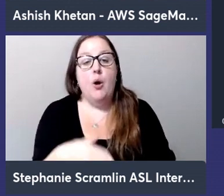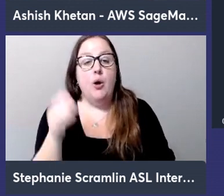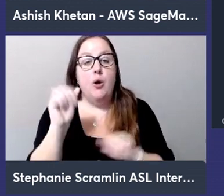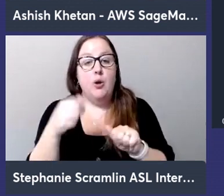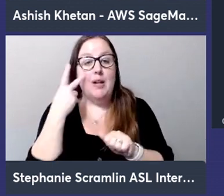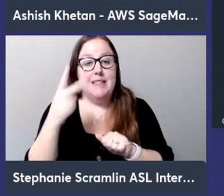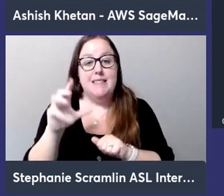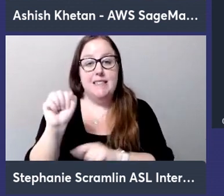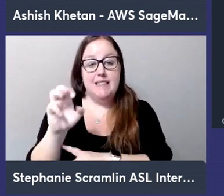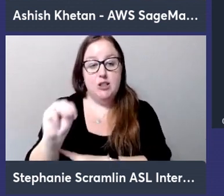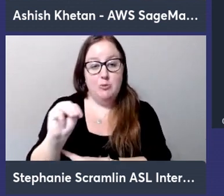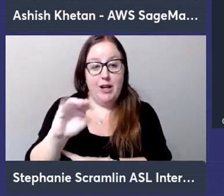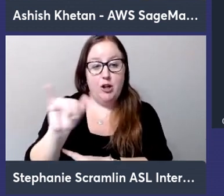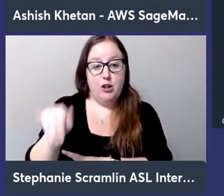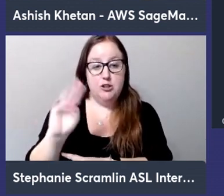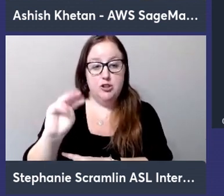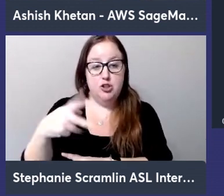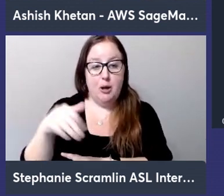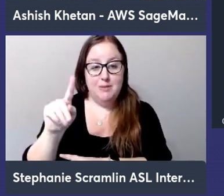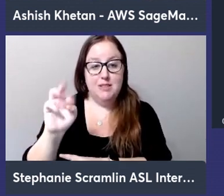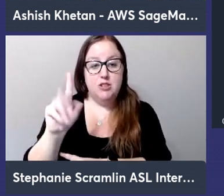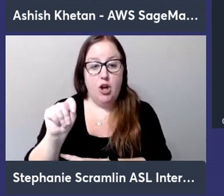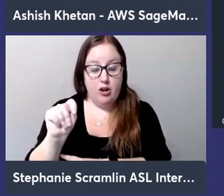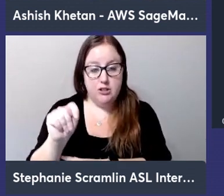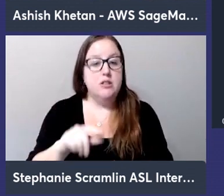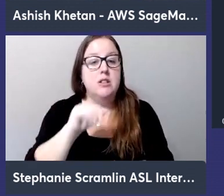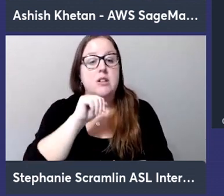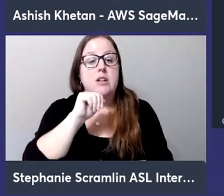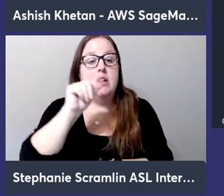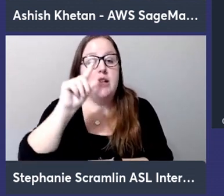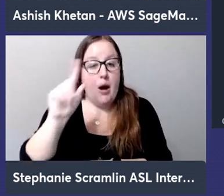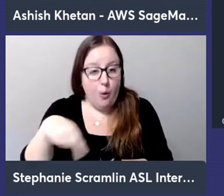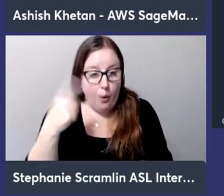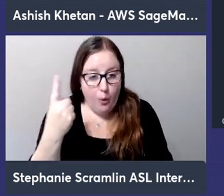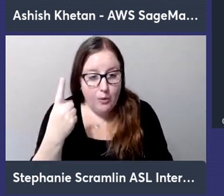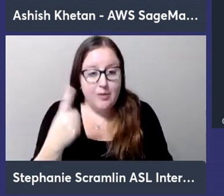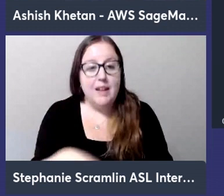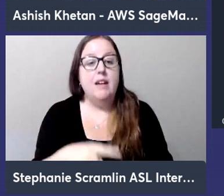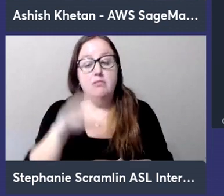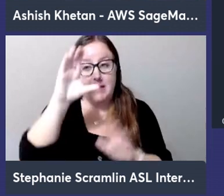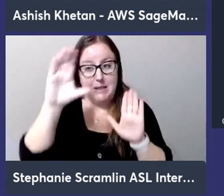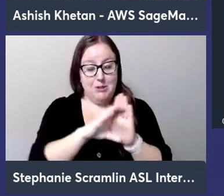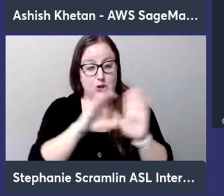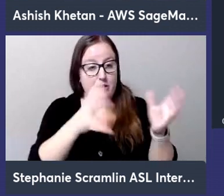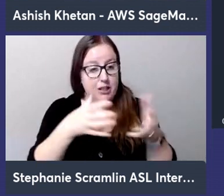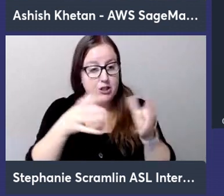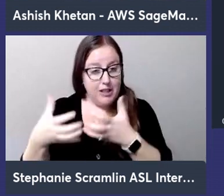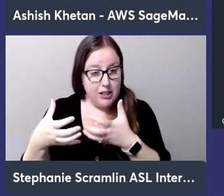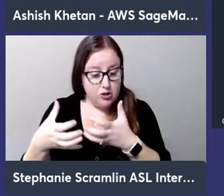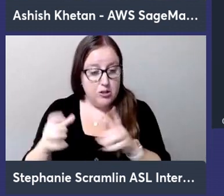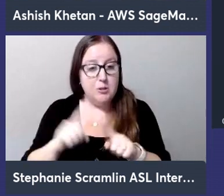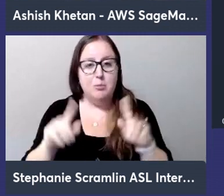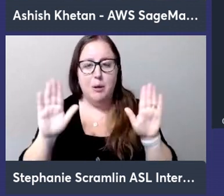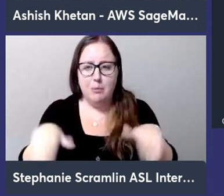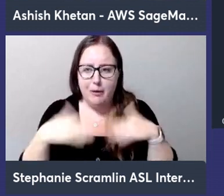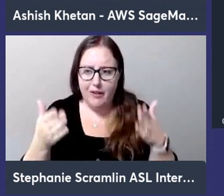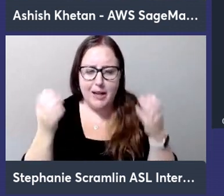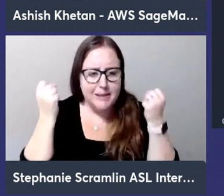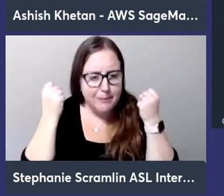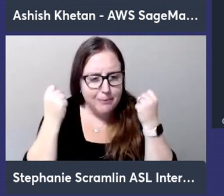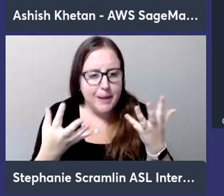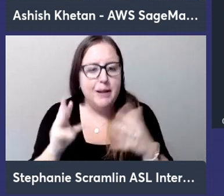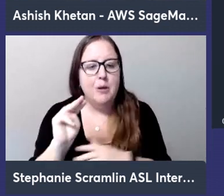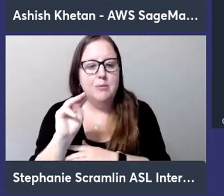SageMaker Jumpstart. And SageMaker Jumpstart does not only provide TensorFlow image classification. It provides many machine